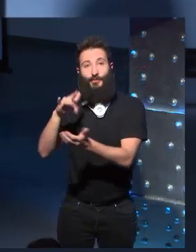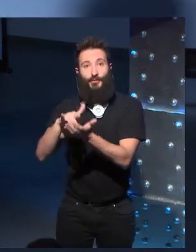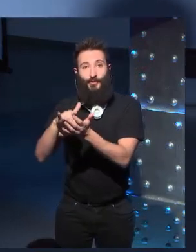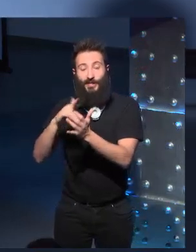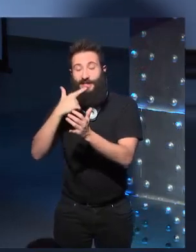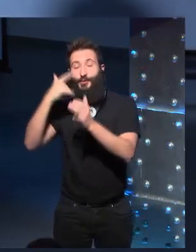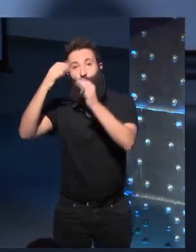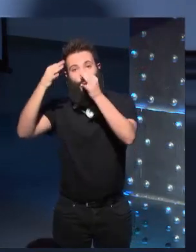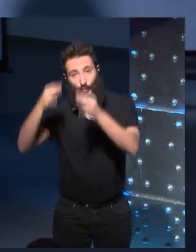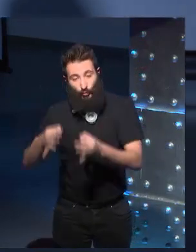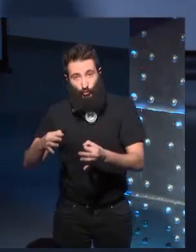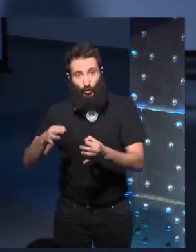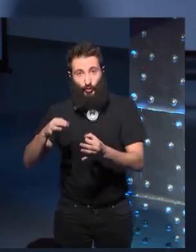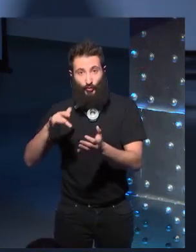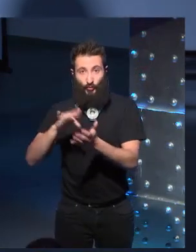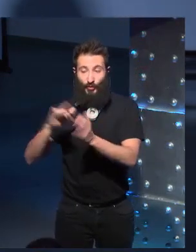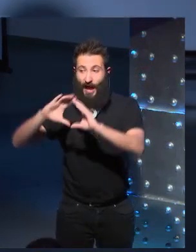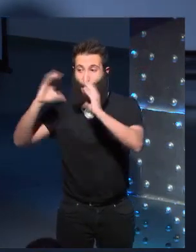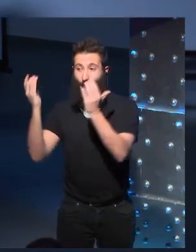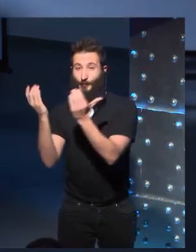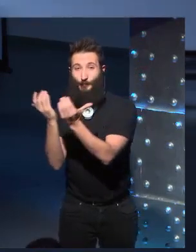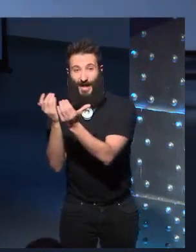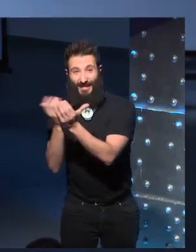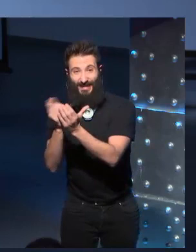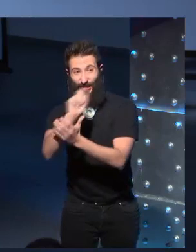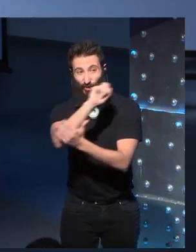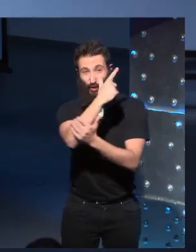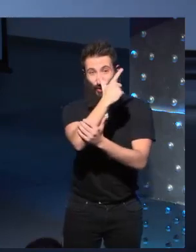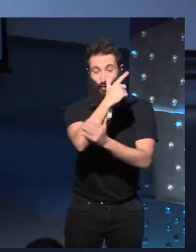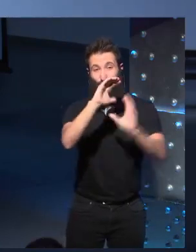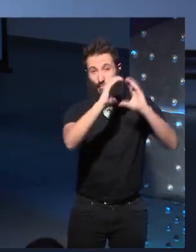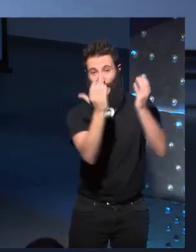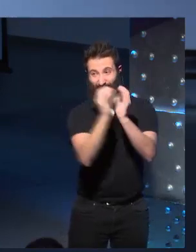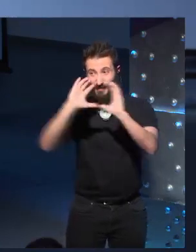the mass of the sun, they explode in one of the